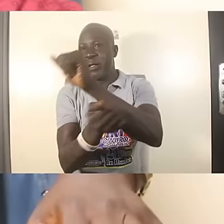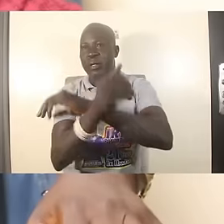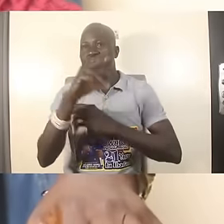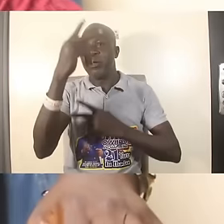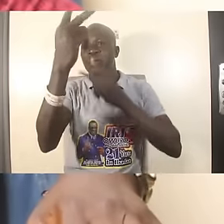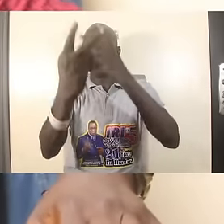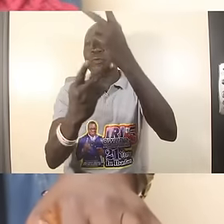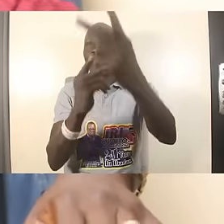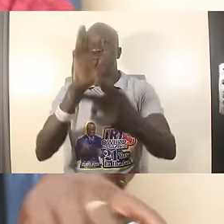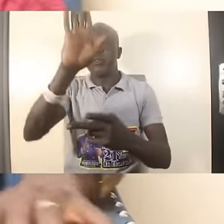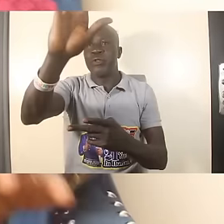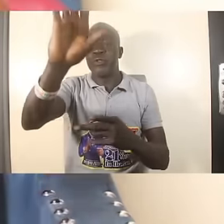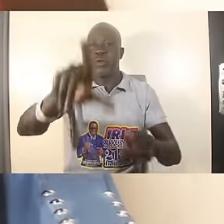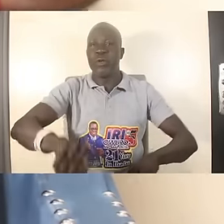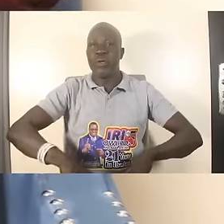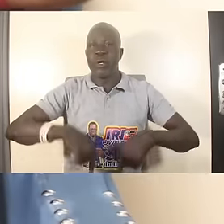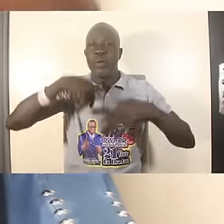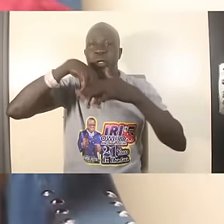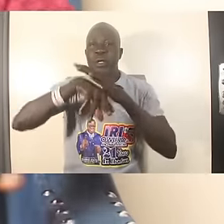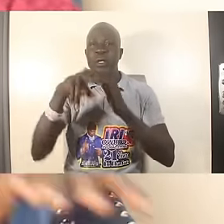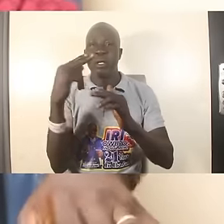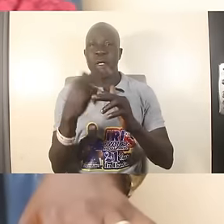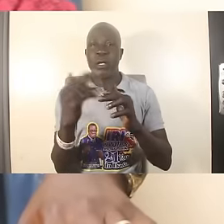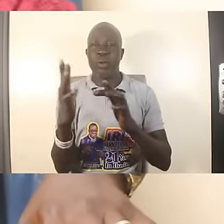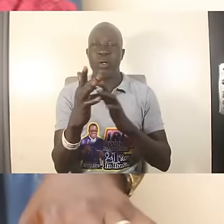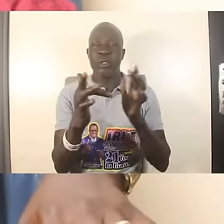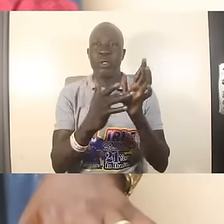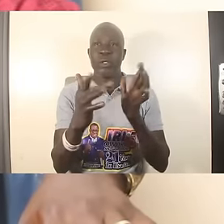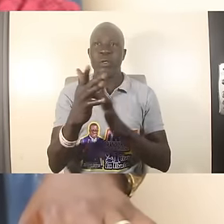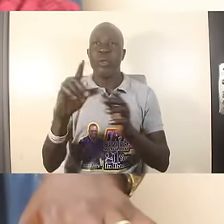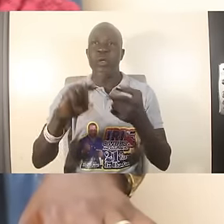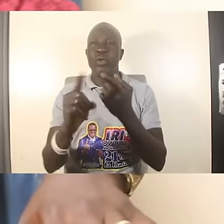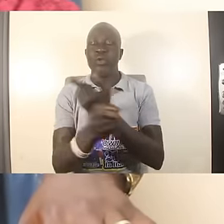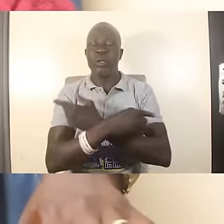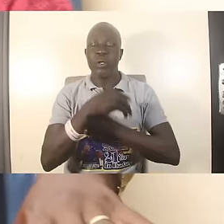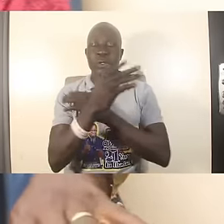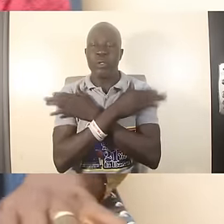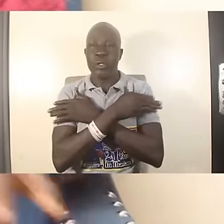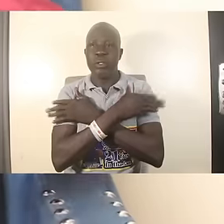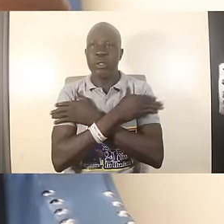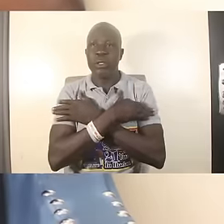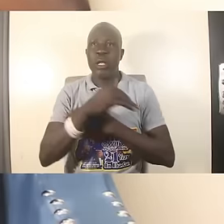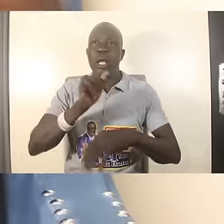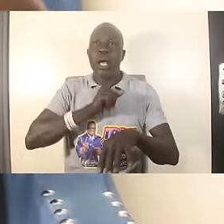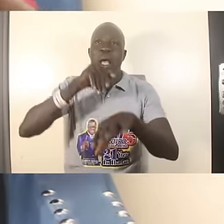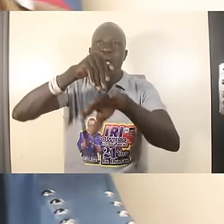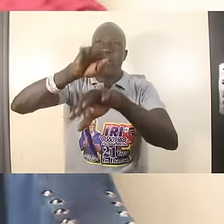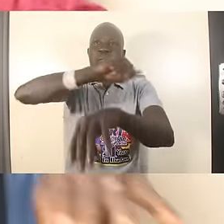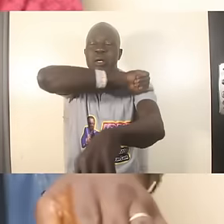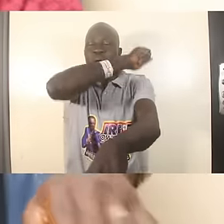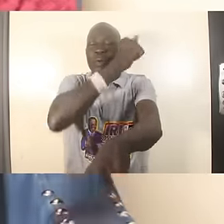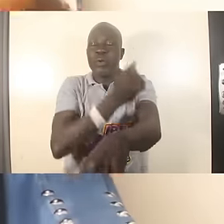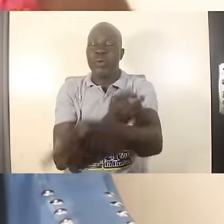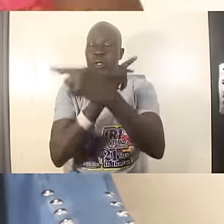The mighty end of the living God. I said that never changed. In the name of Jesus. Today is Sabbath day. I said